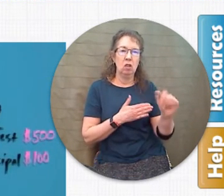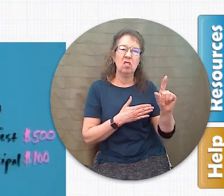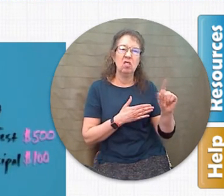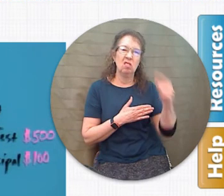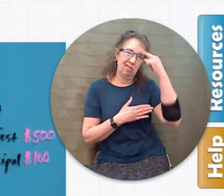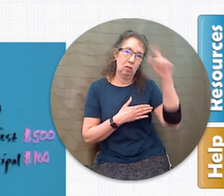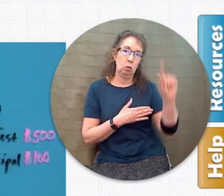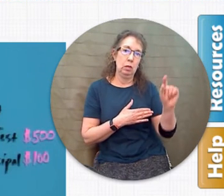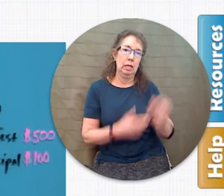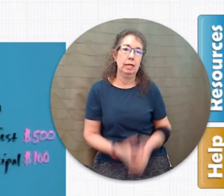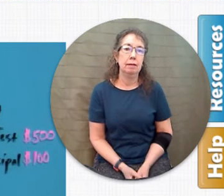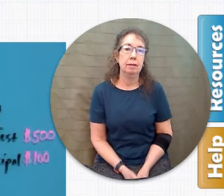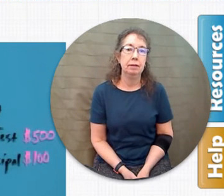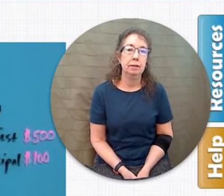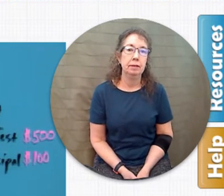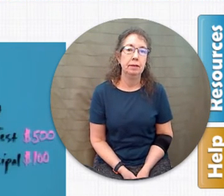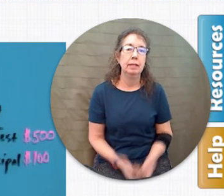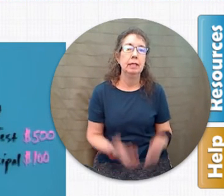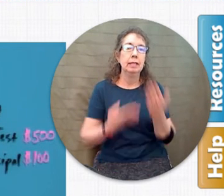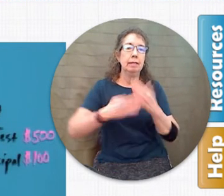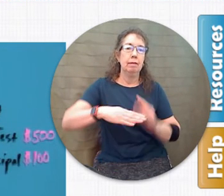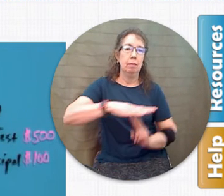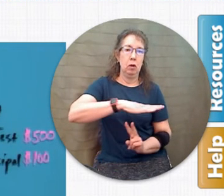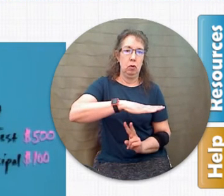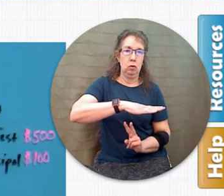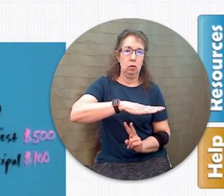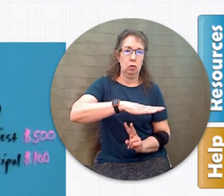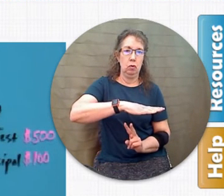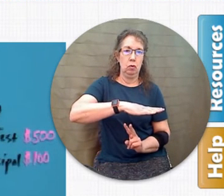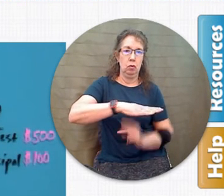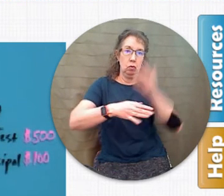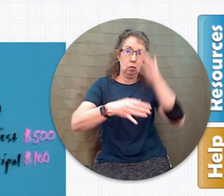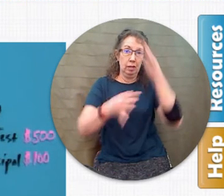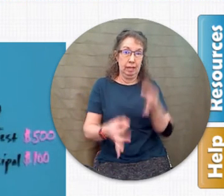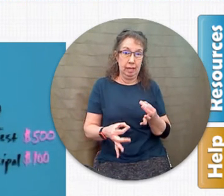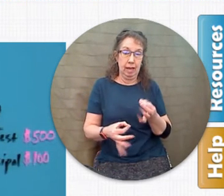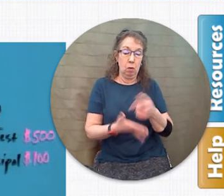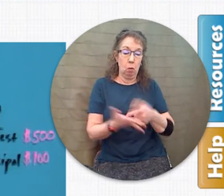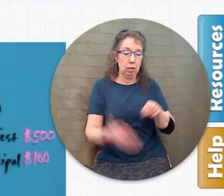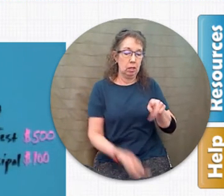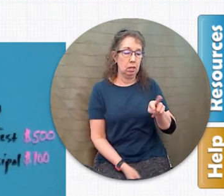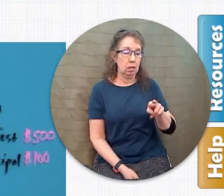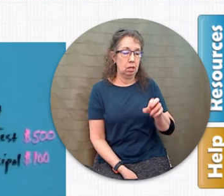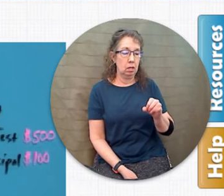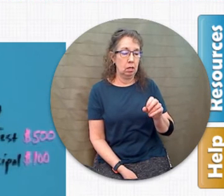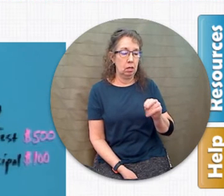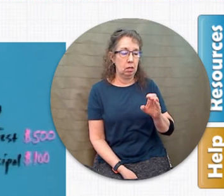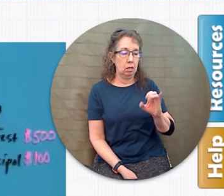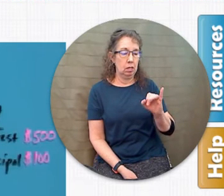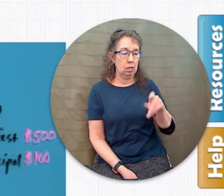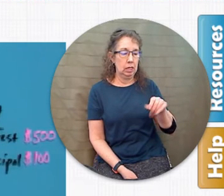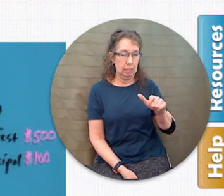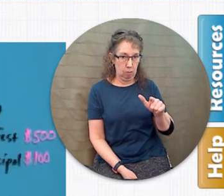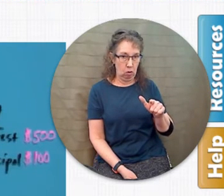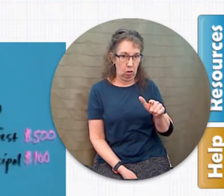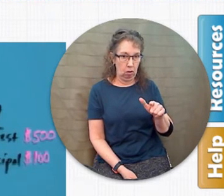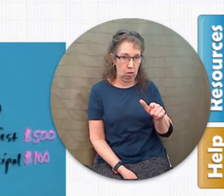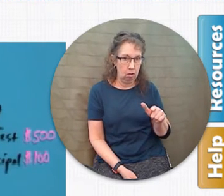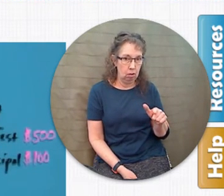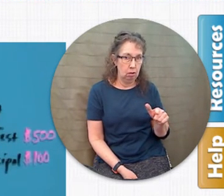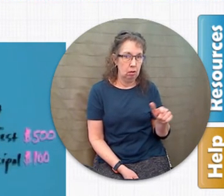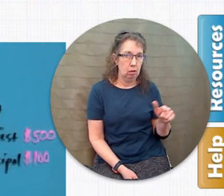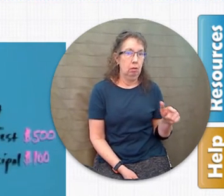$929.20. We'll need to divide that by 2 in order to determine what the principal is on this 6th year, first